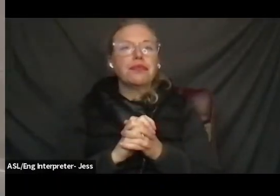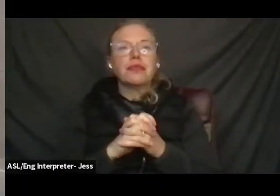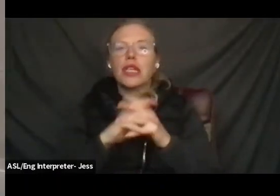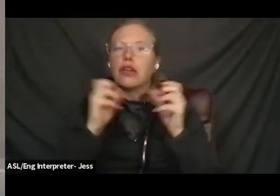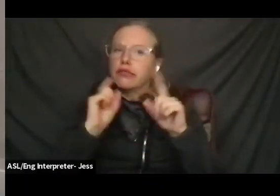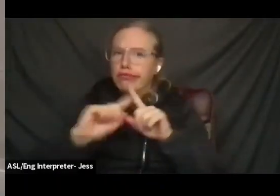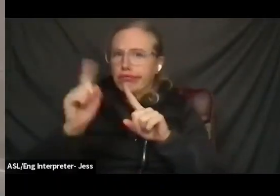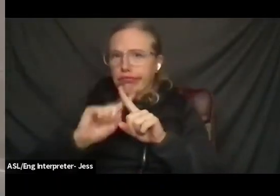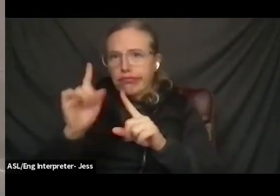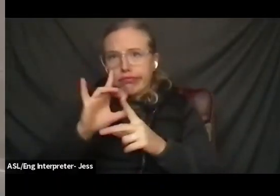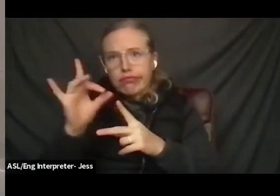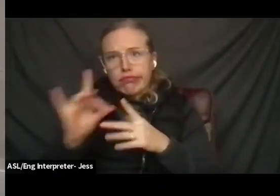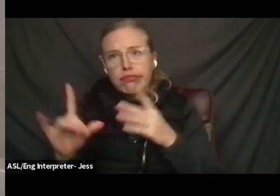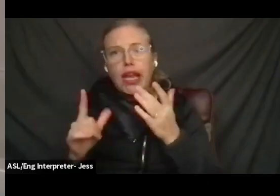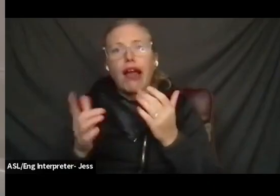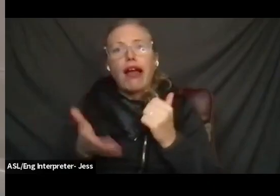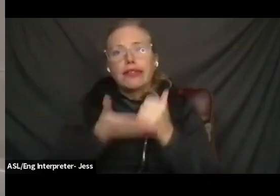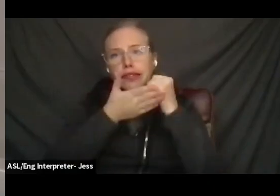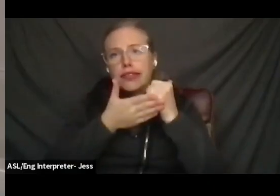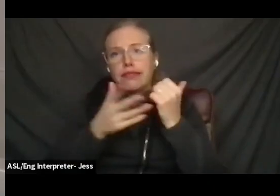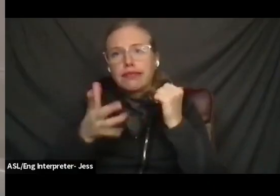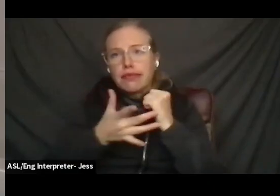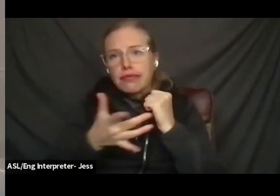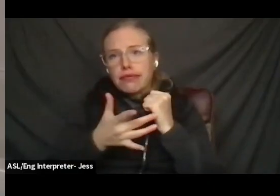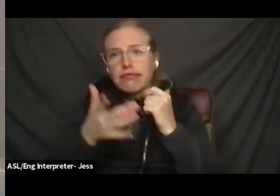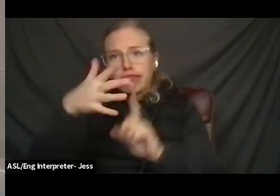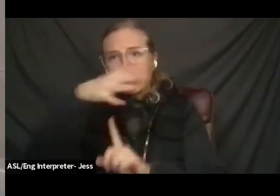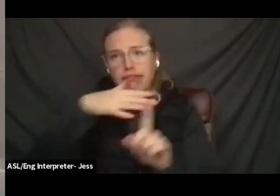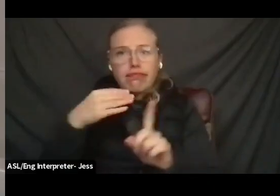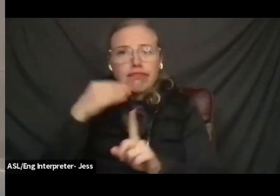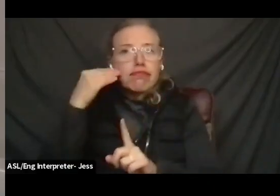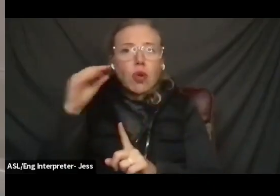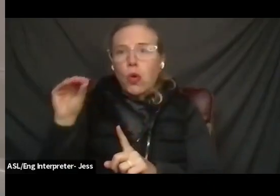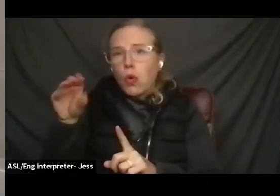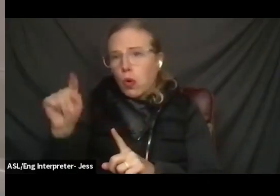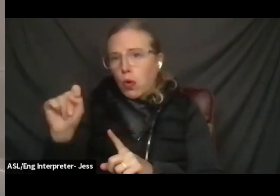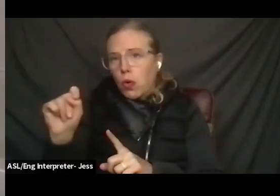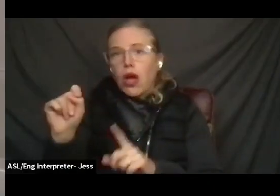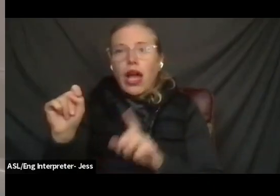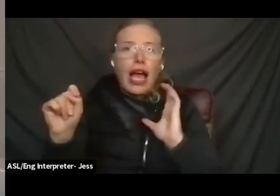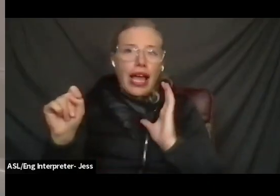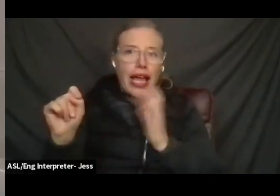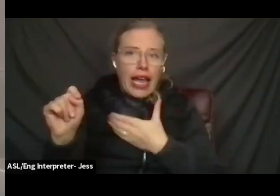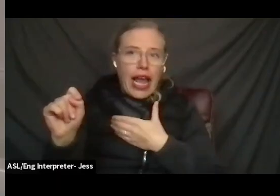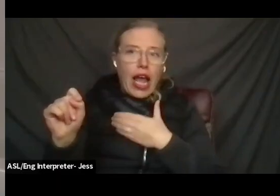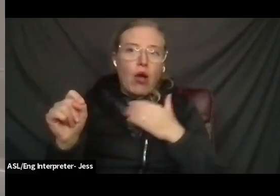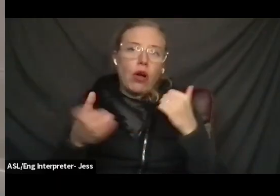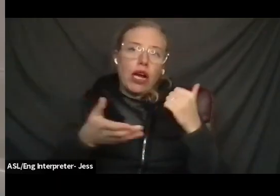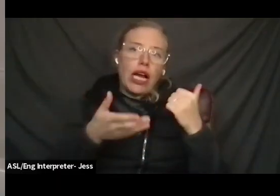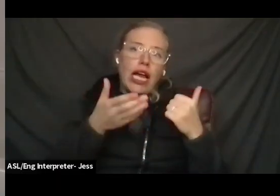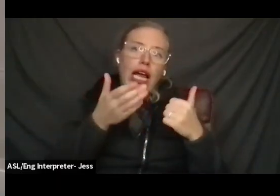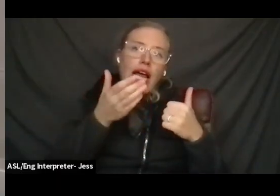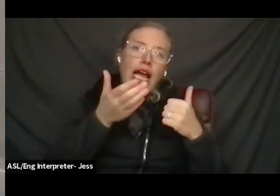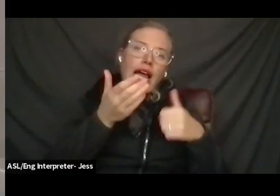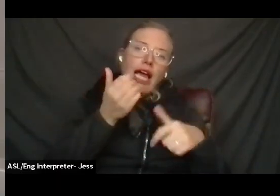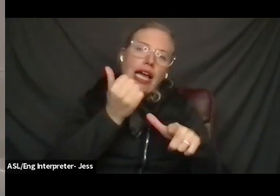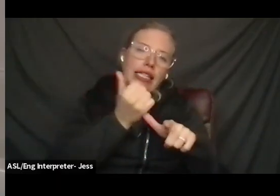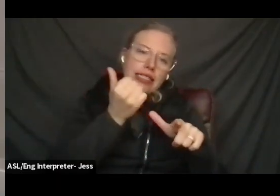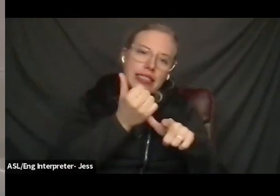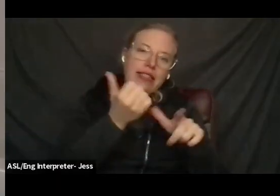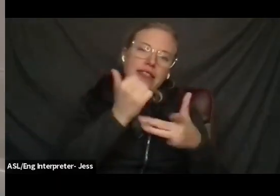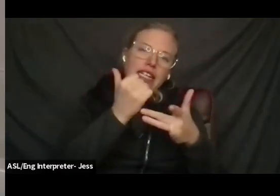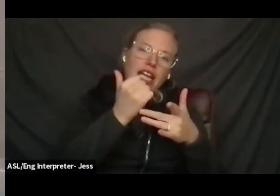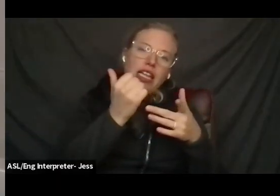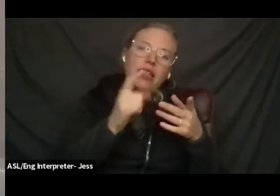Lots of different assistive technology around the home that are both our occupational therapists and our assistive technology professionals